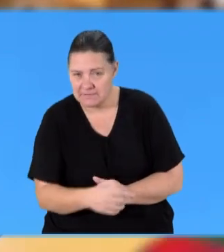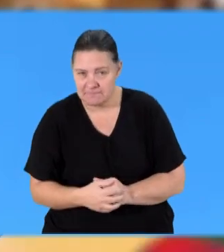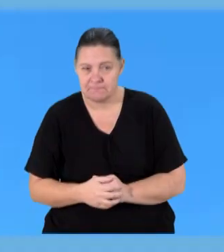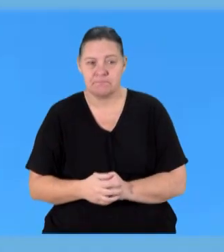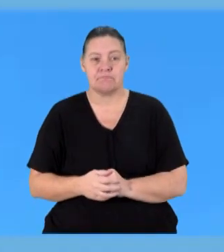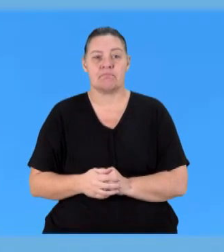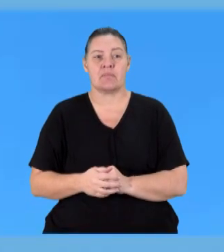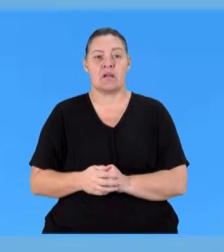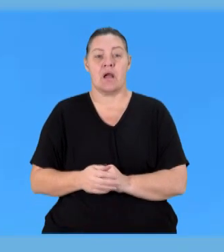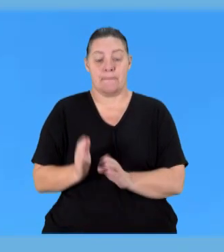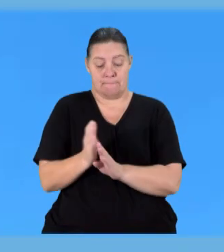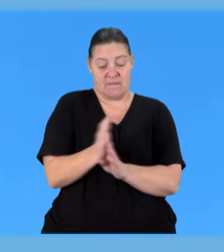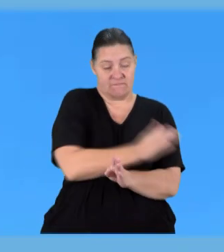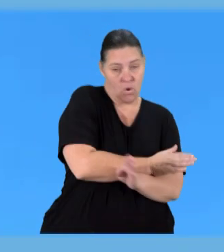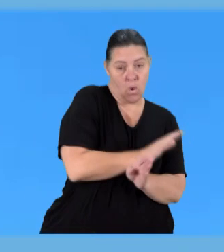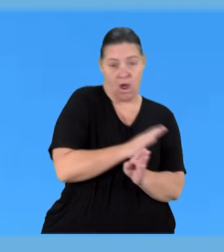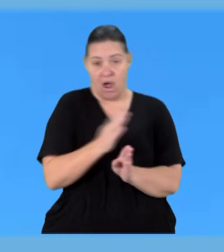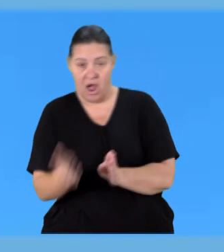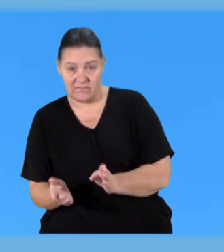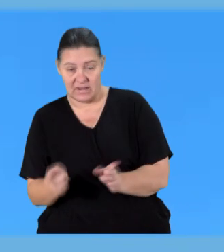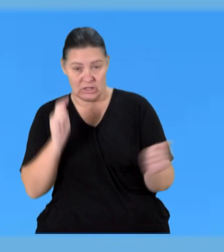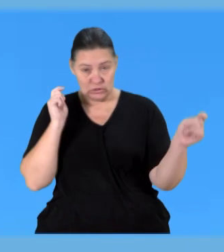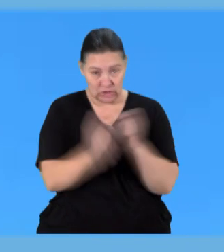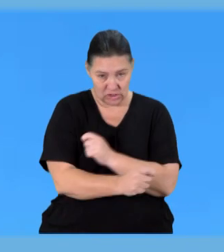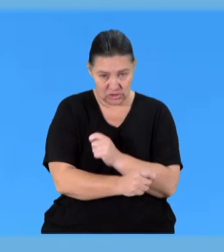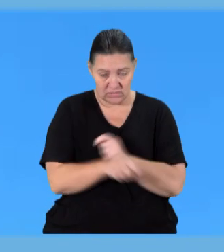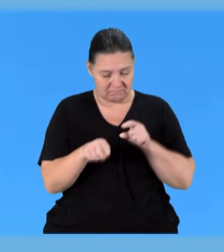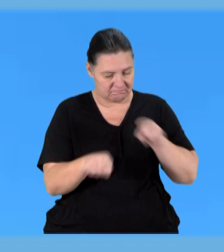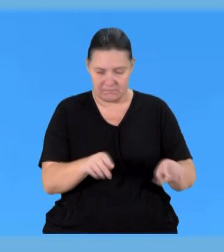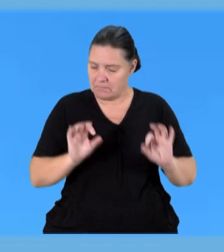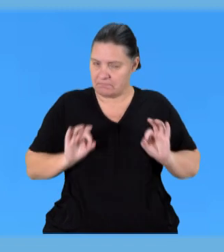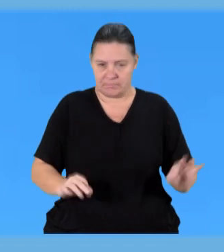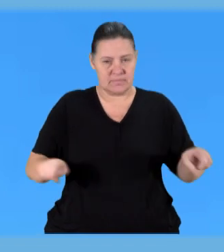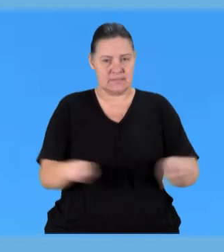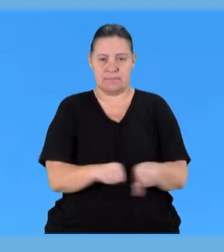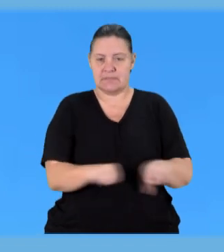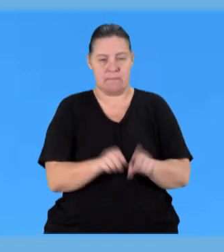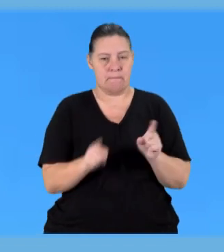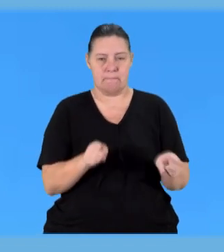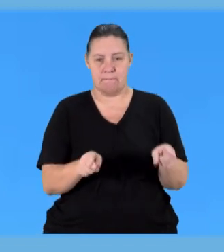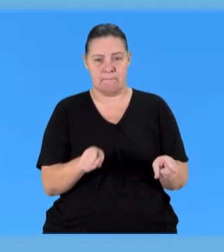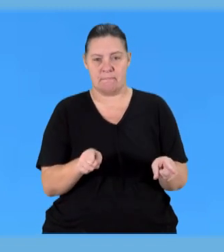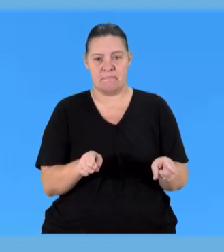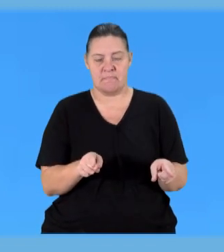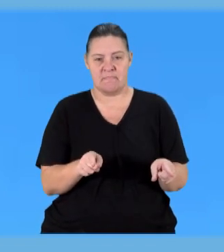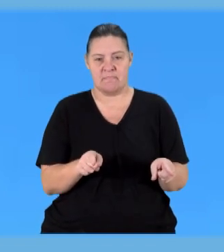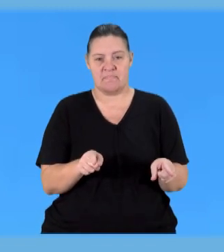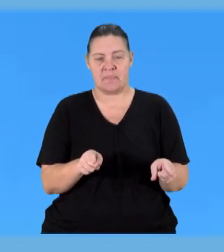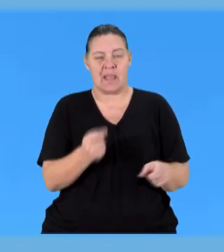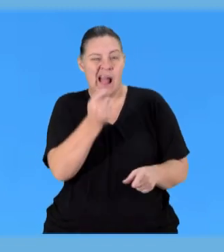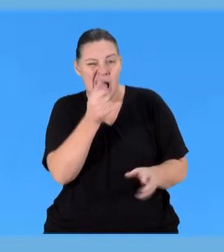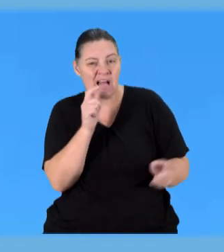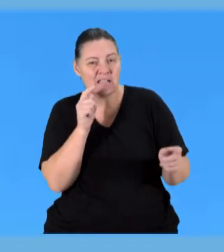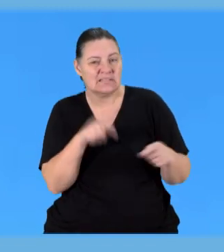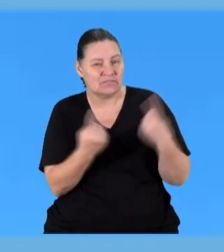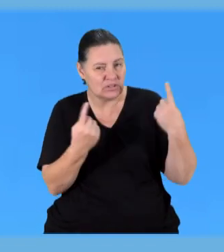the particles before and after the change of state are exactly the same. They're exactly the same. The difference is just